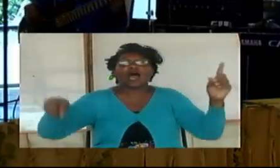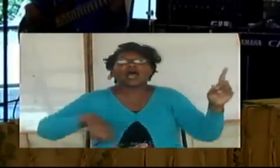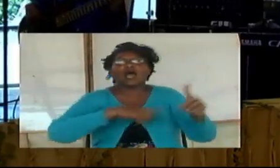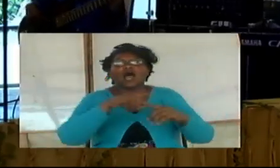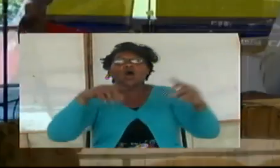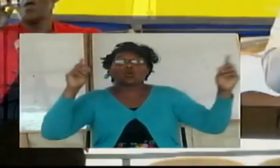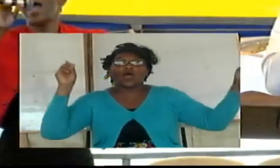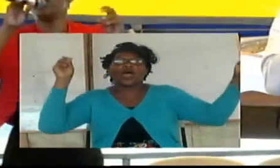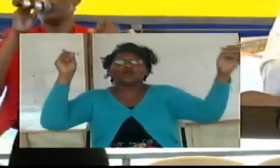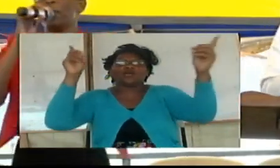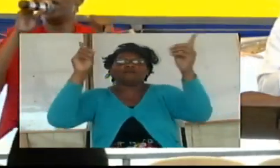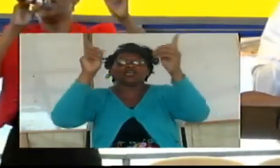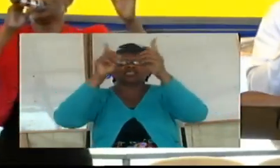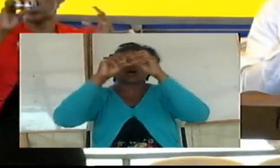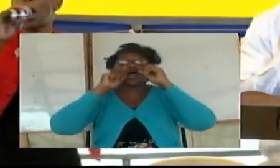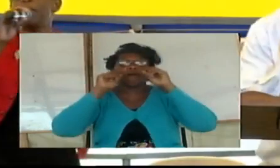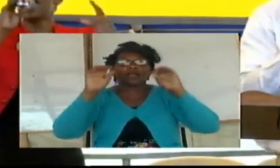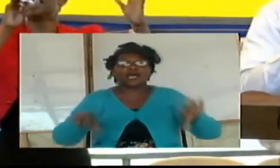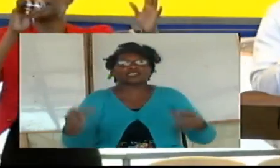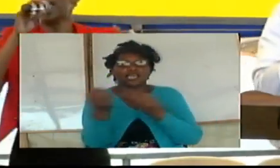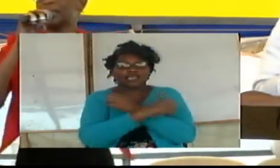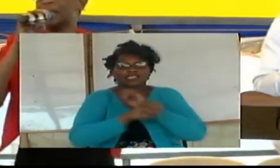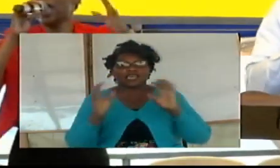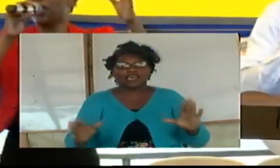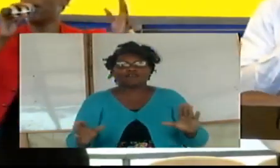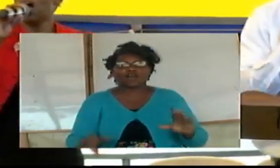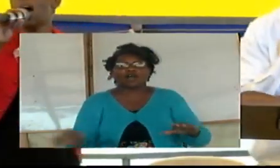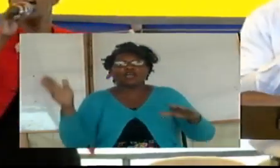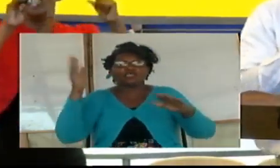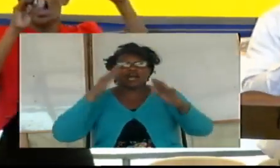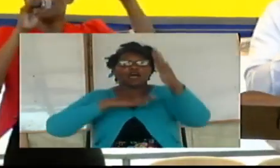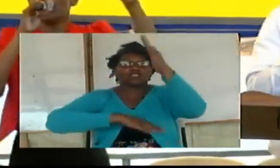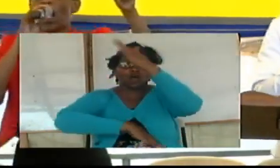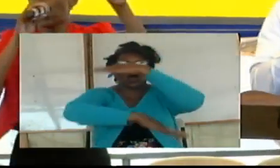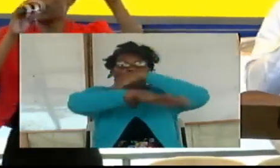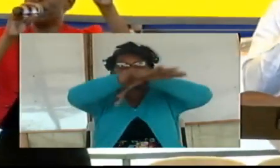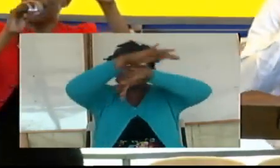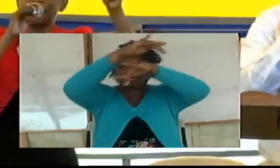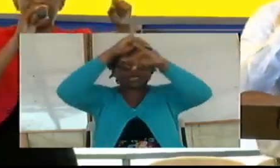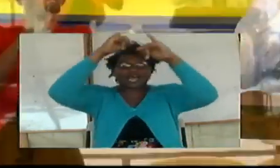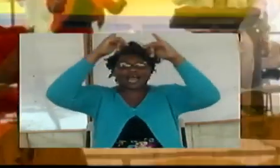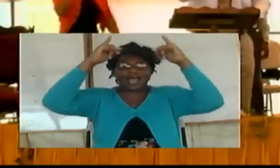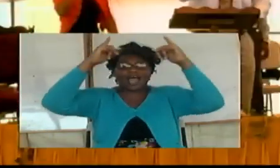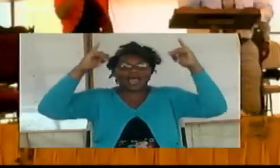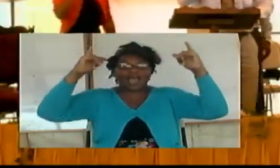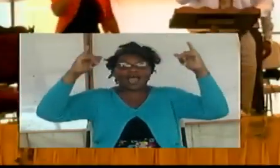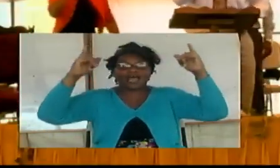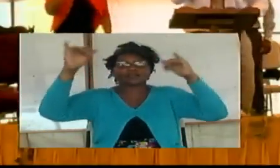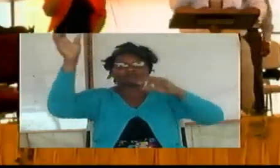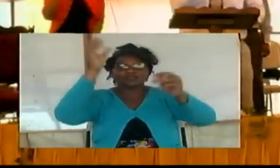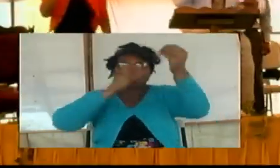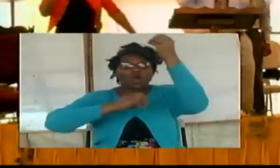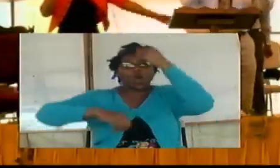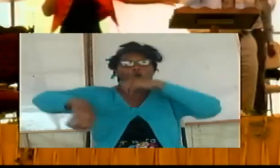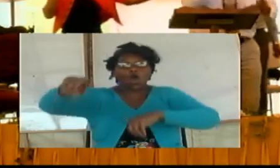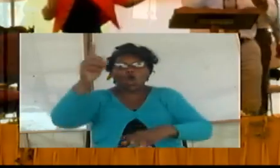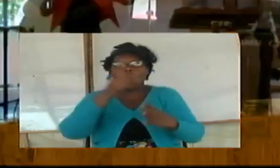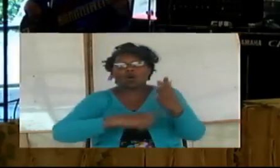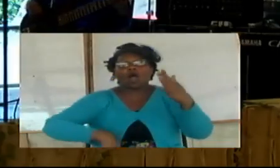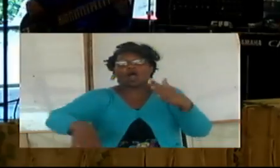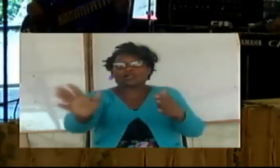Hallelujah! When we meet our blessed Savior yonder in the sky, oh, what singing!